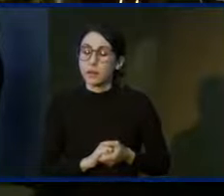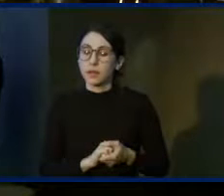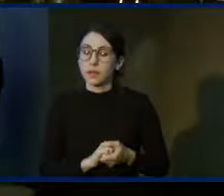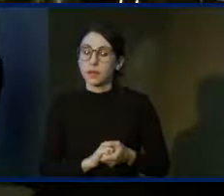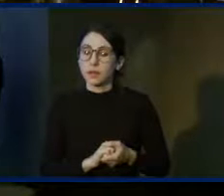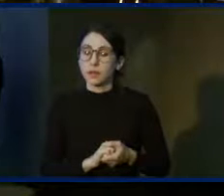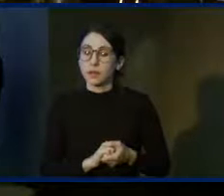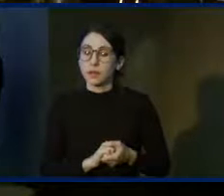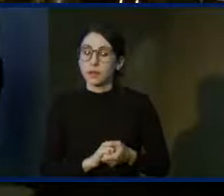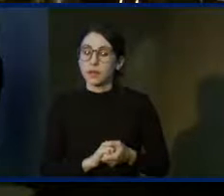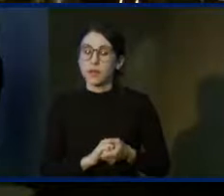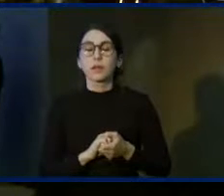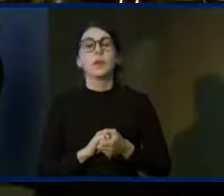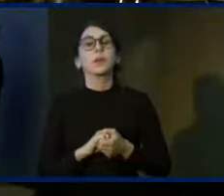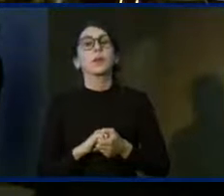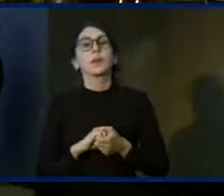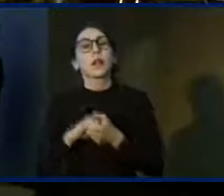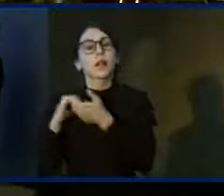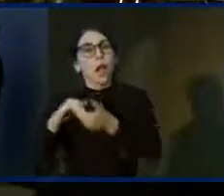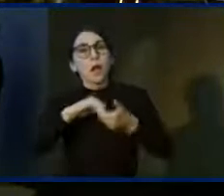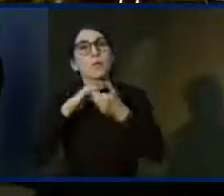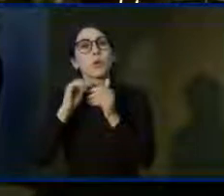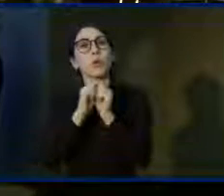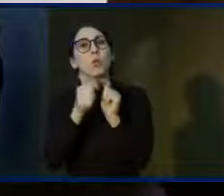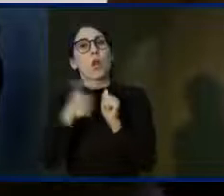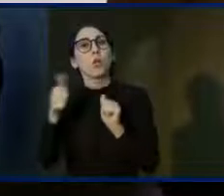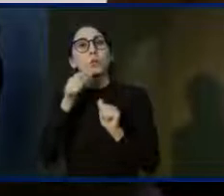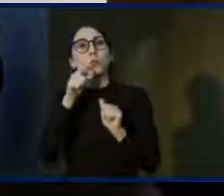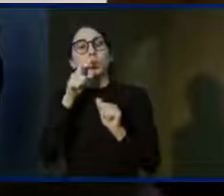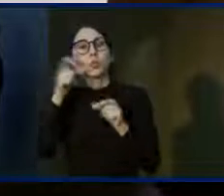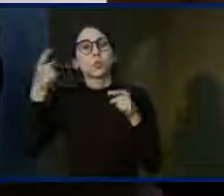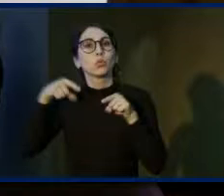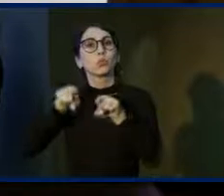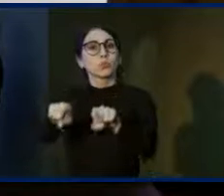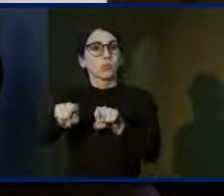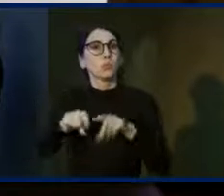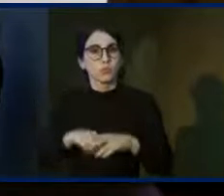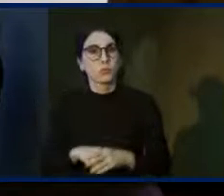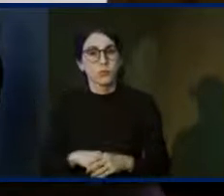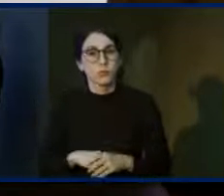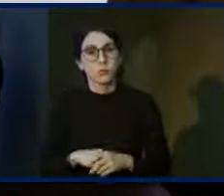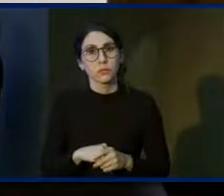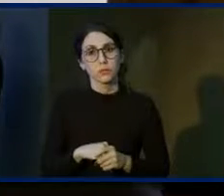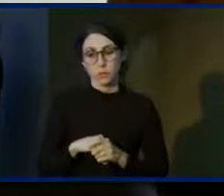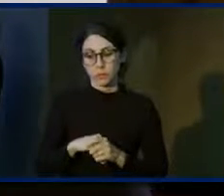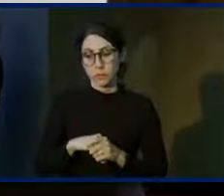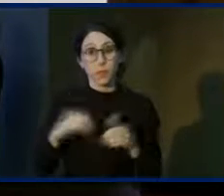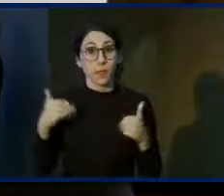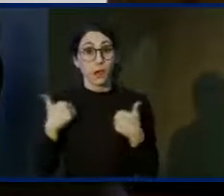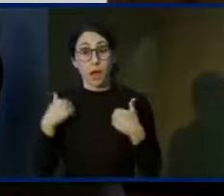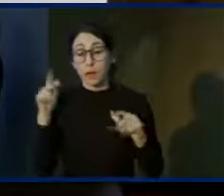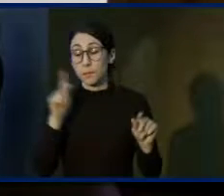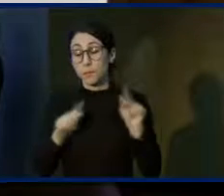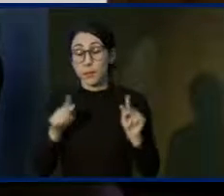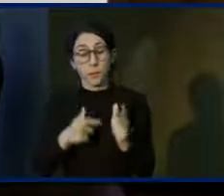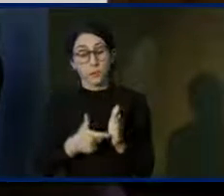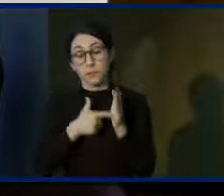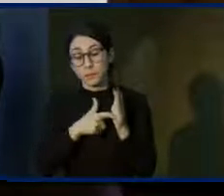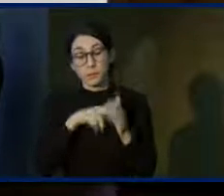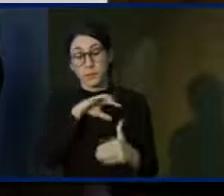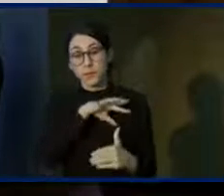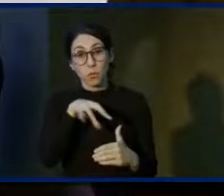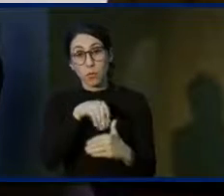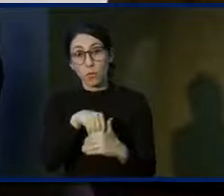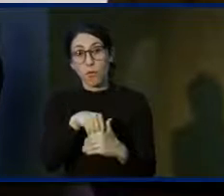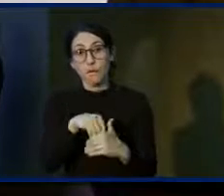going along the path that you are going on. And young people have to get involved, and I